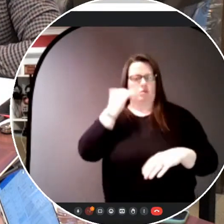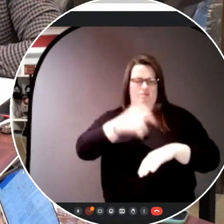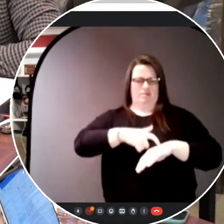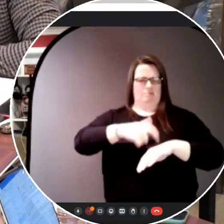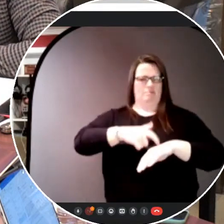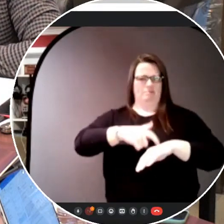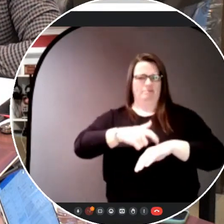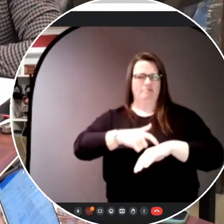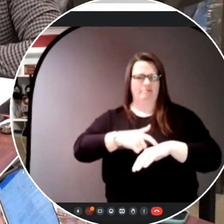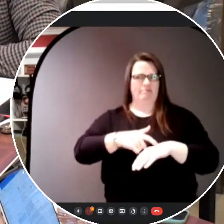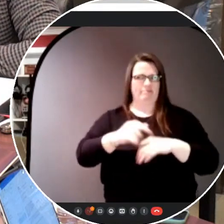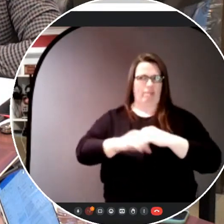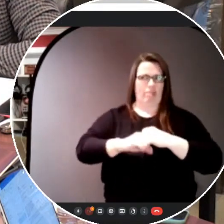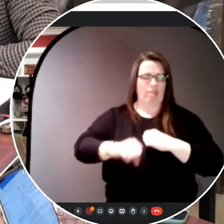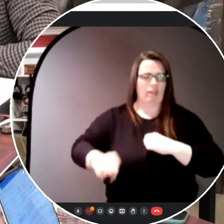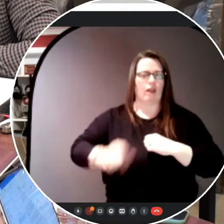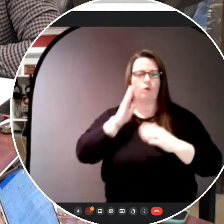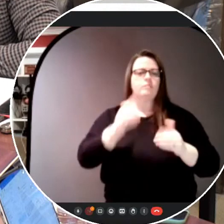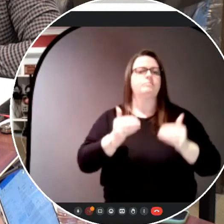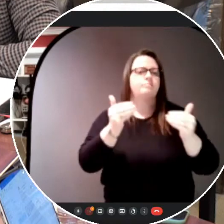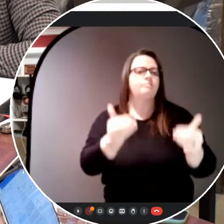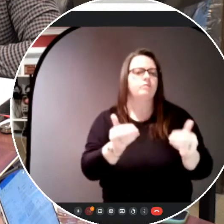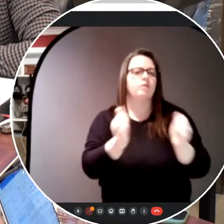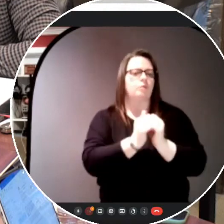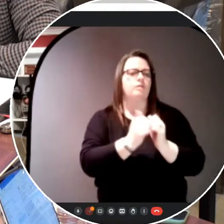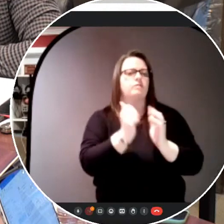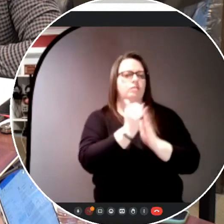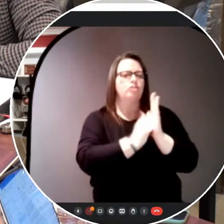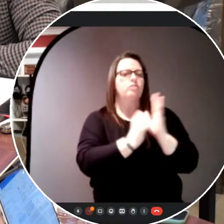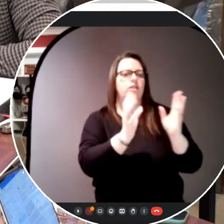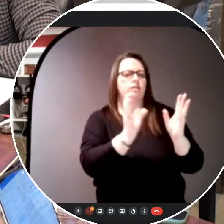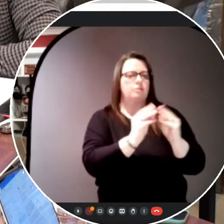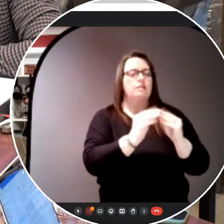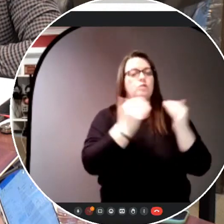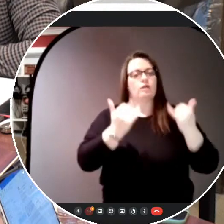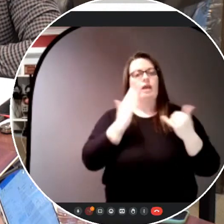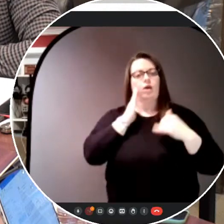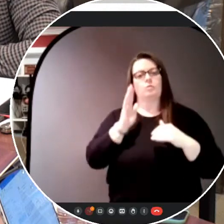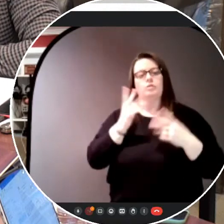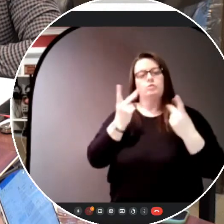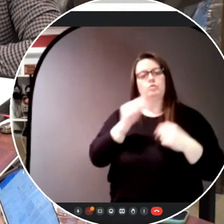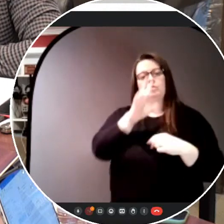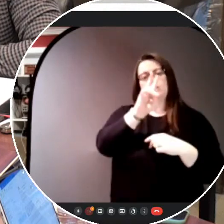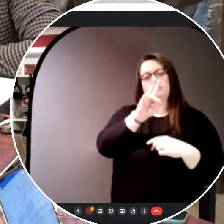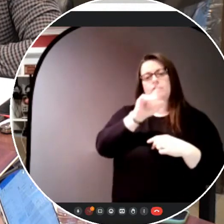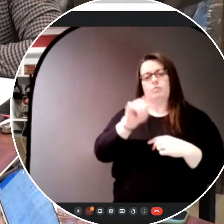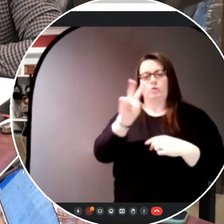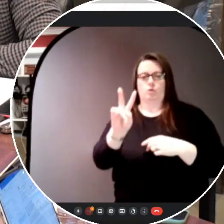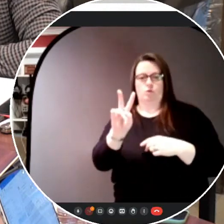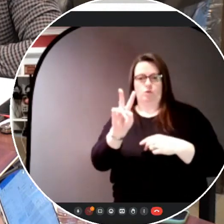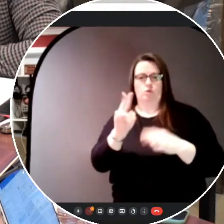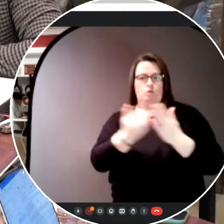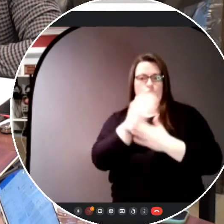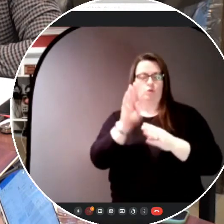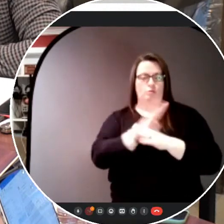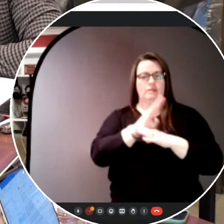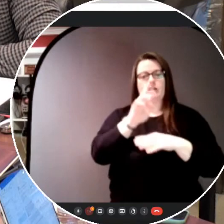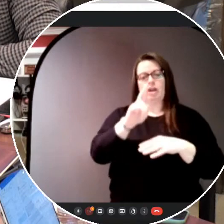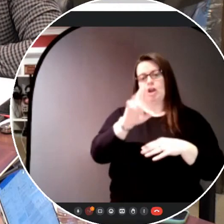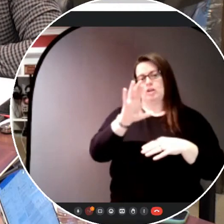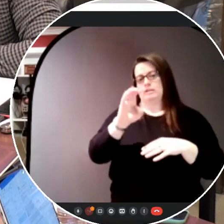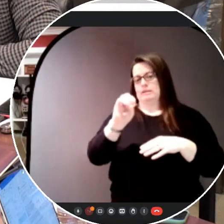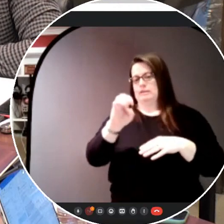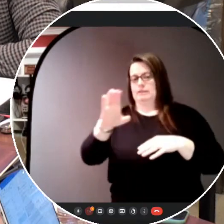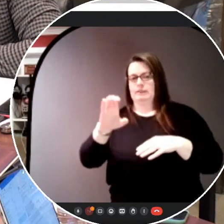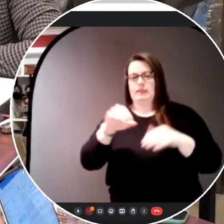we're going to move forward. So at this time, we're going to move forward to 7.2 under new business, which is the RCEC access